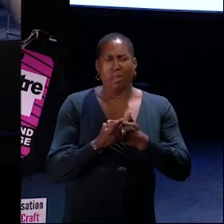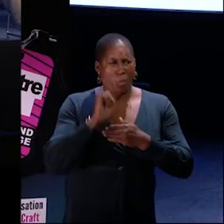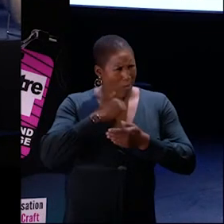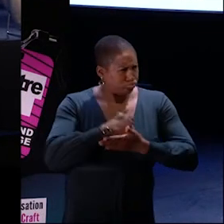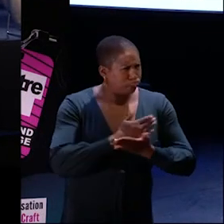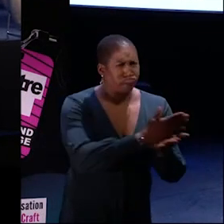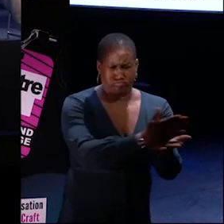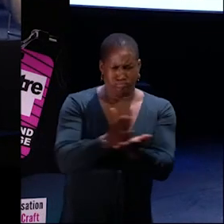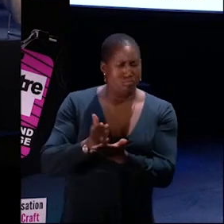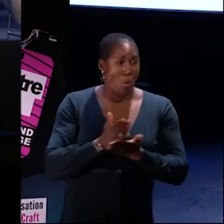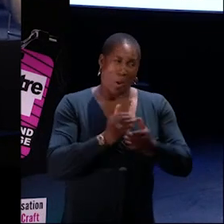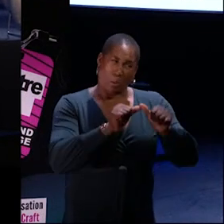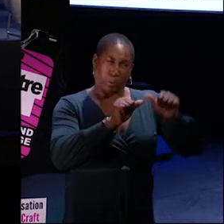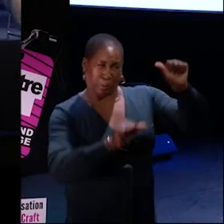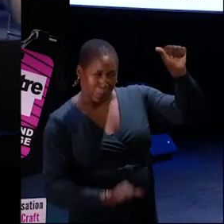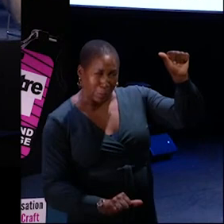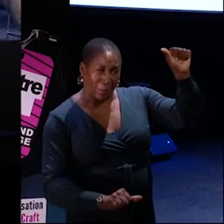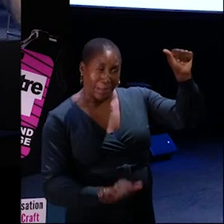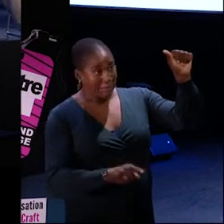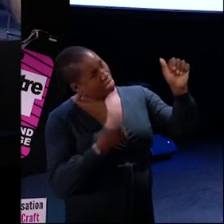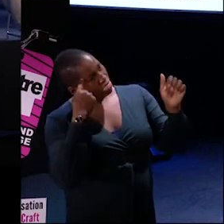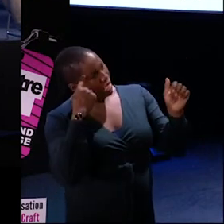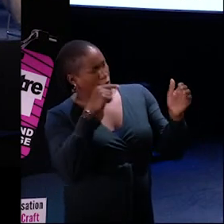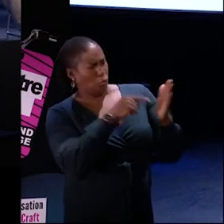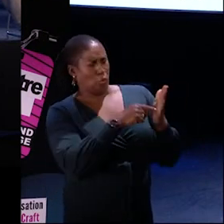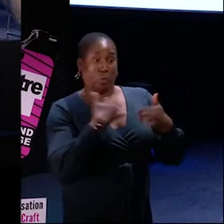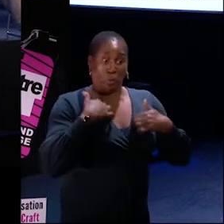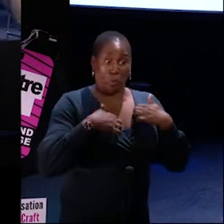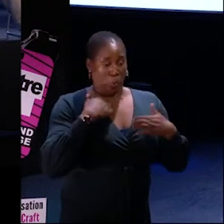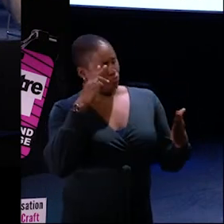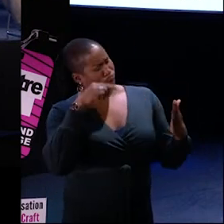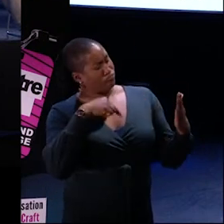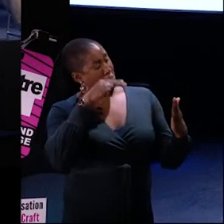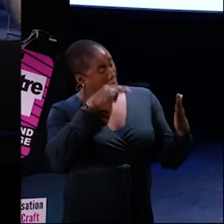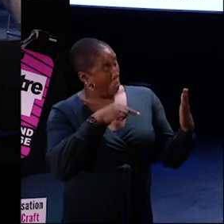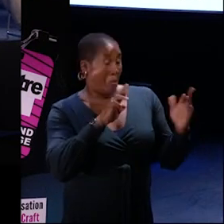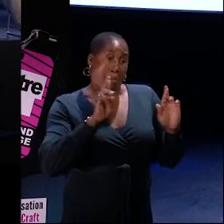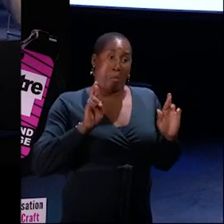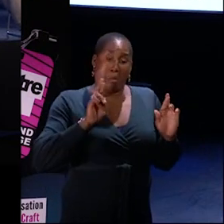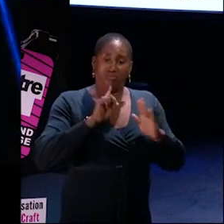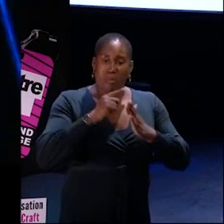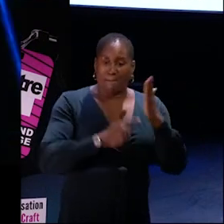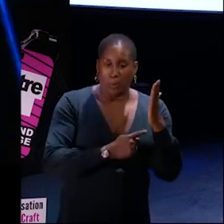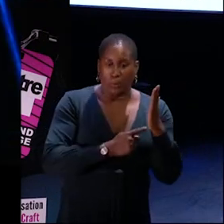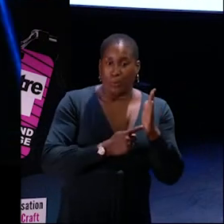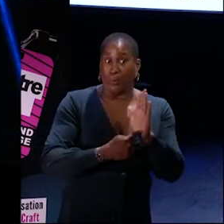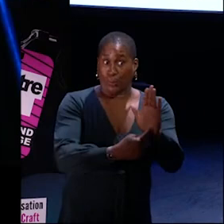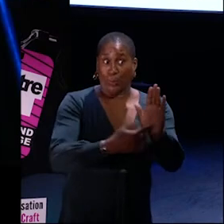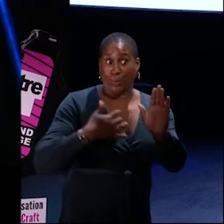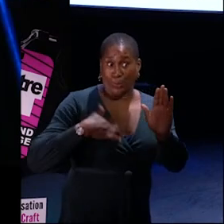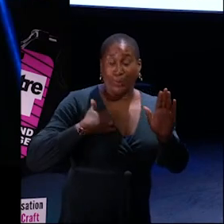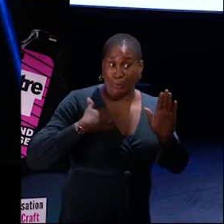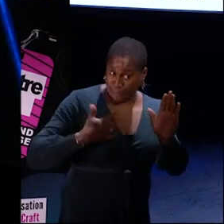if you find this kind of thing interesting, then hopefully the report will also be interesting and maybe useful as well.